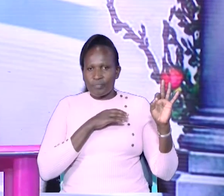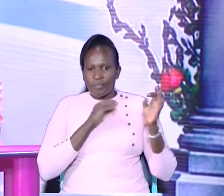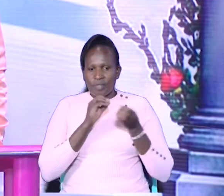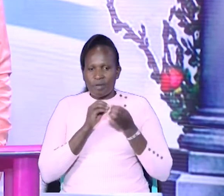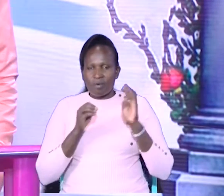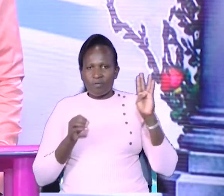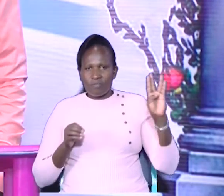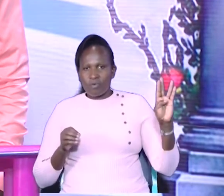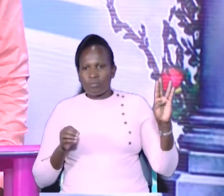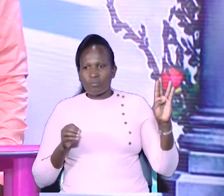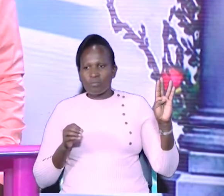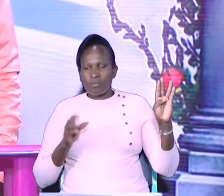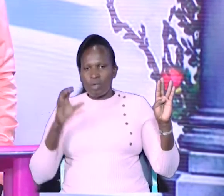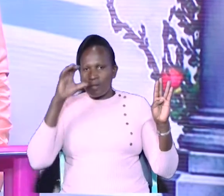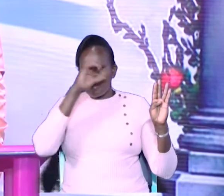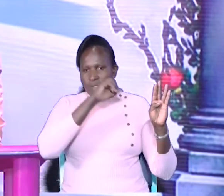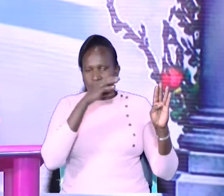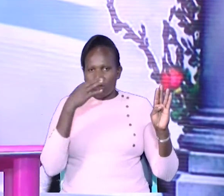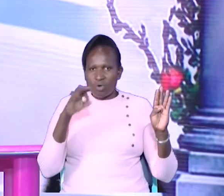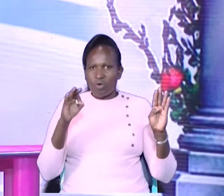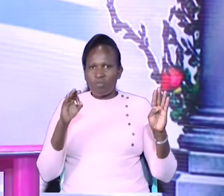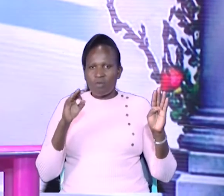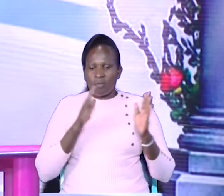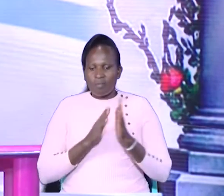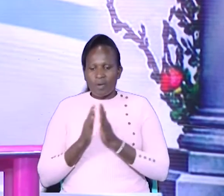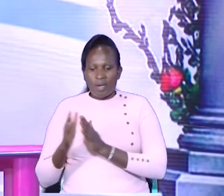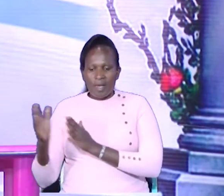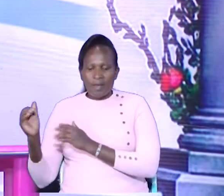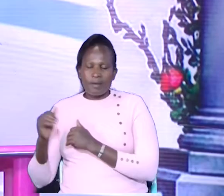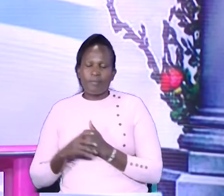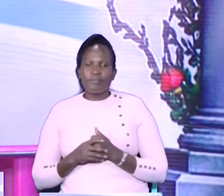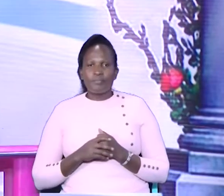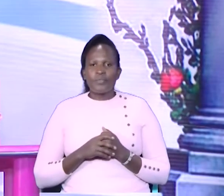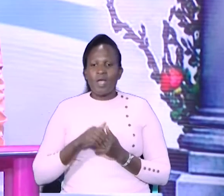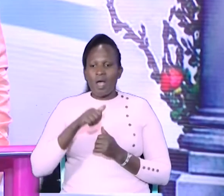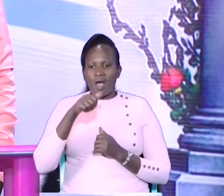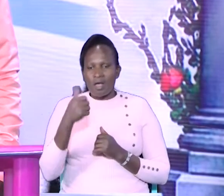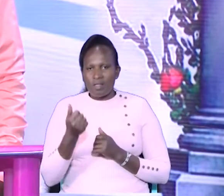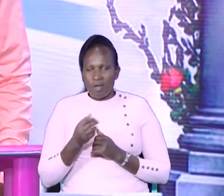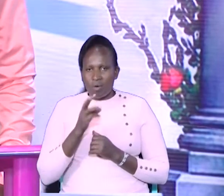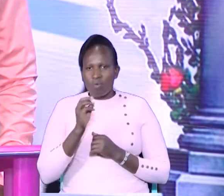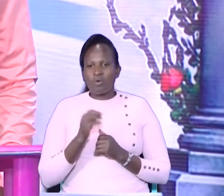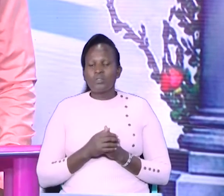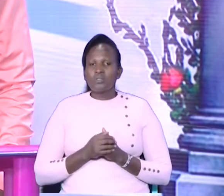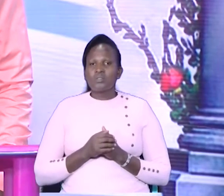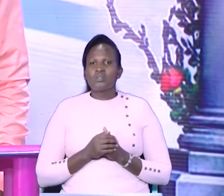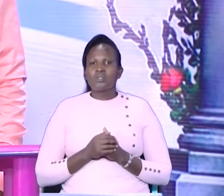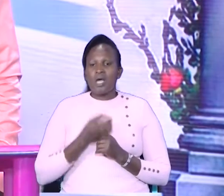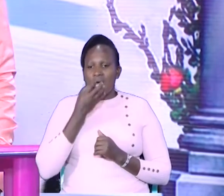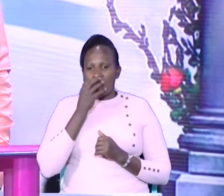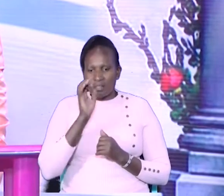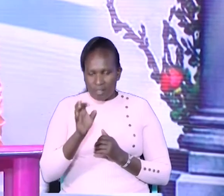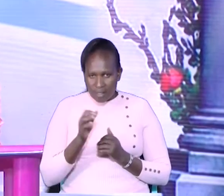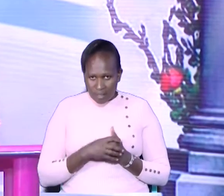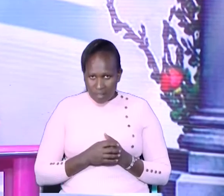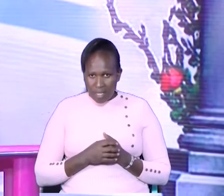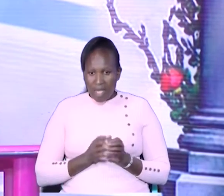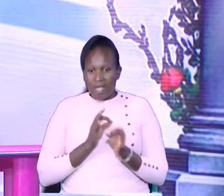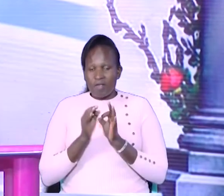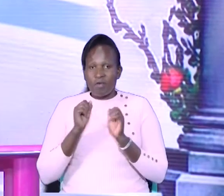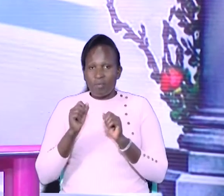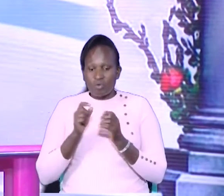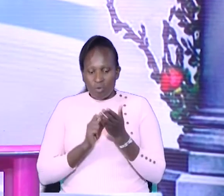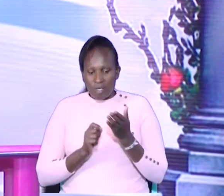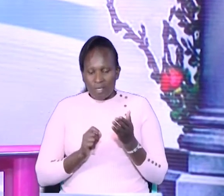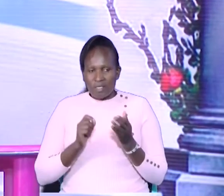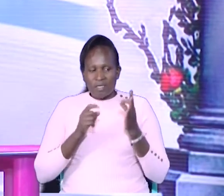Number 4, lack of plan. The other one ilikuwa curses. Kama uliweza